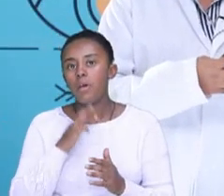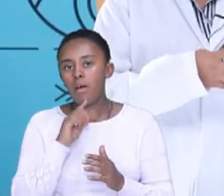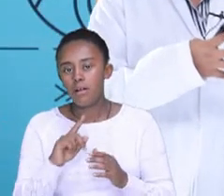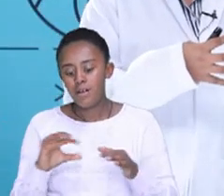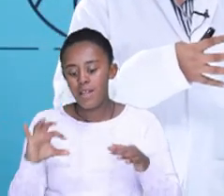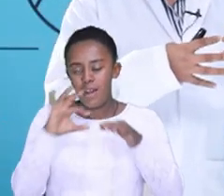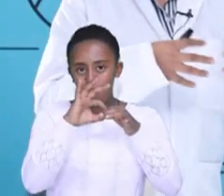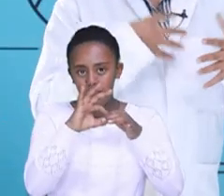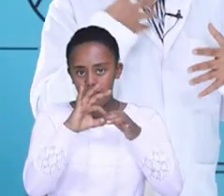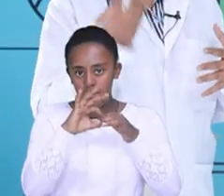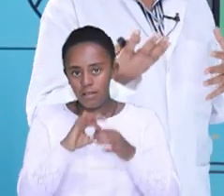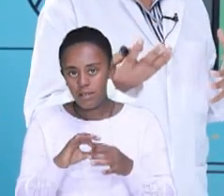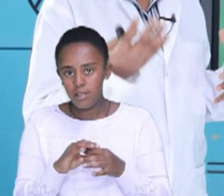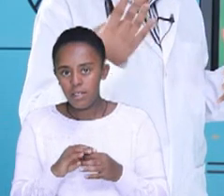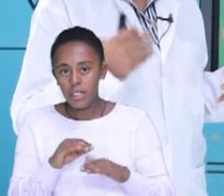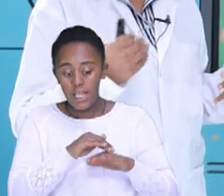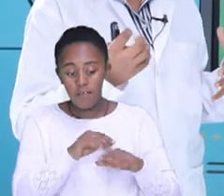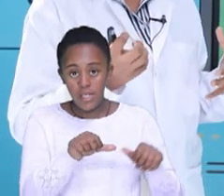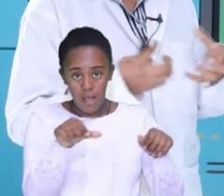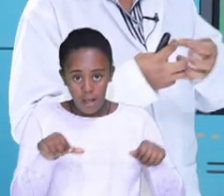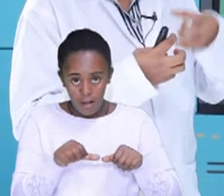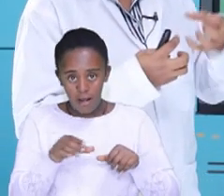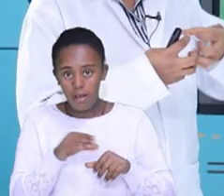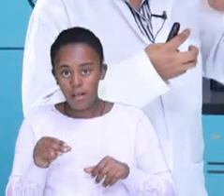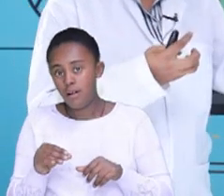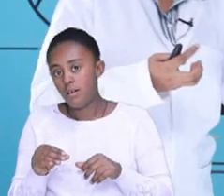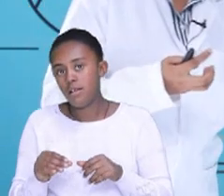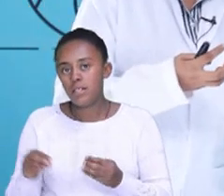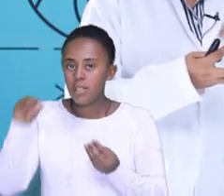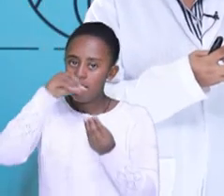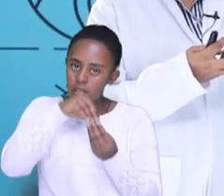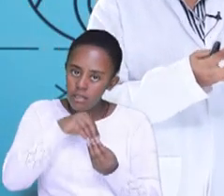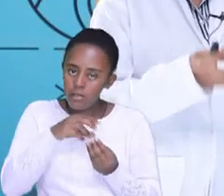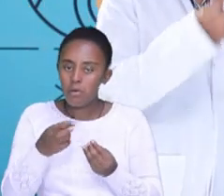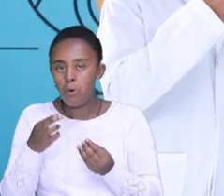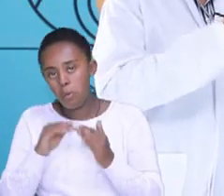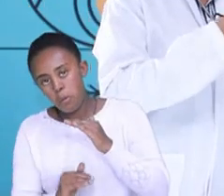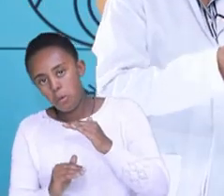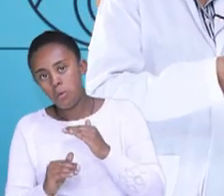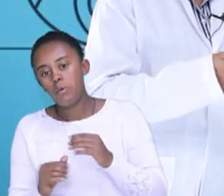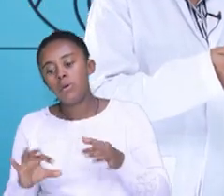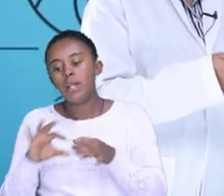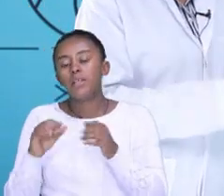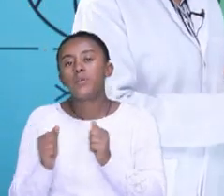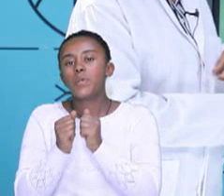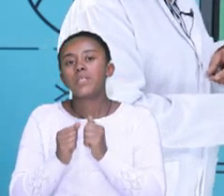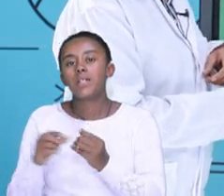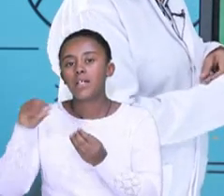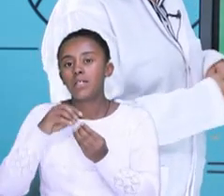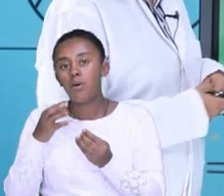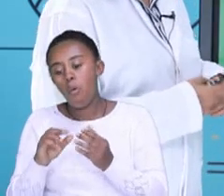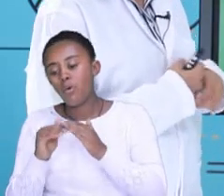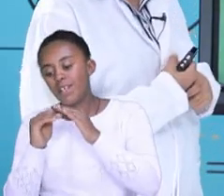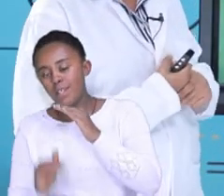to relate if the surface area to volume ratio of the cell decreases or increases, related with increasing